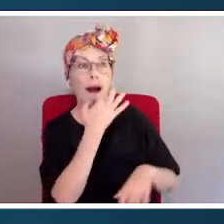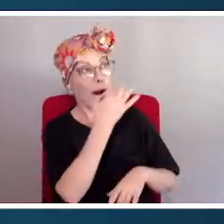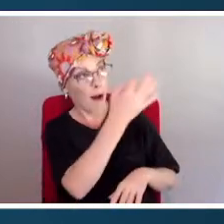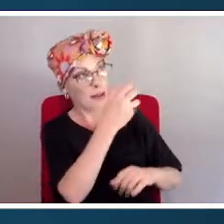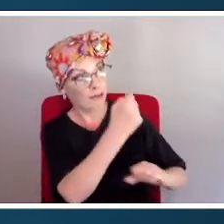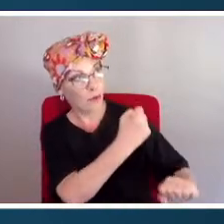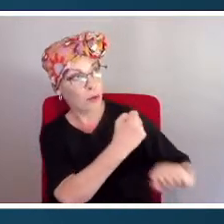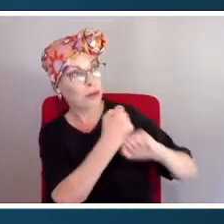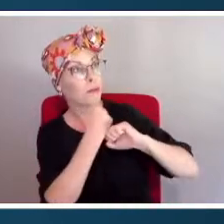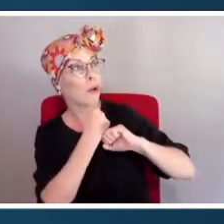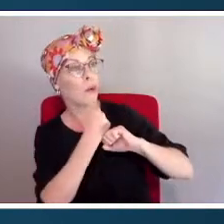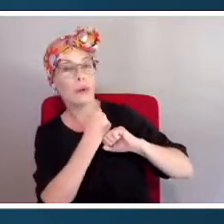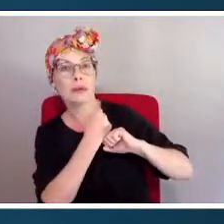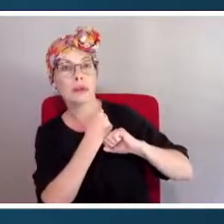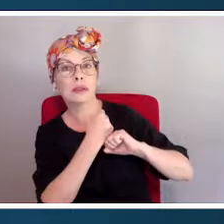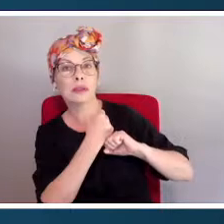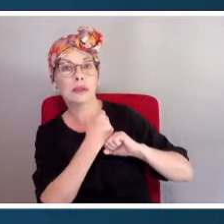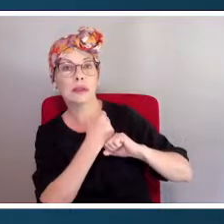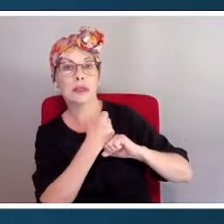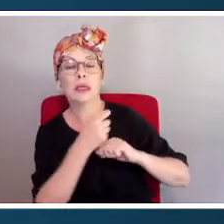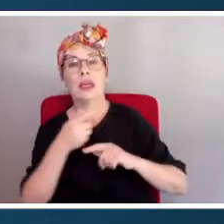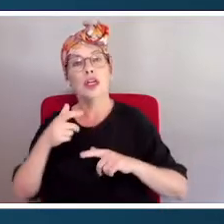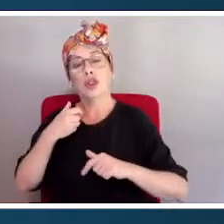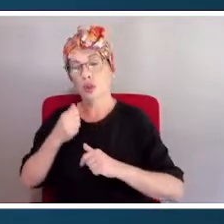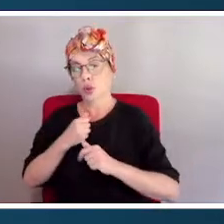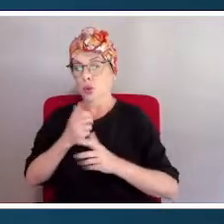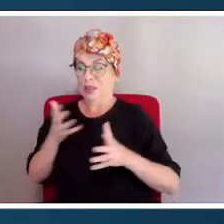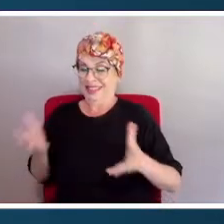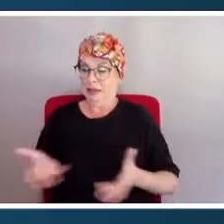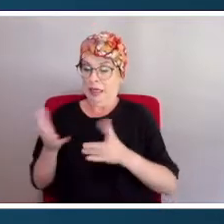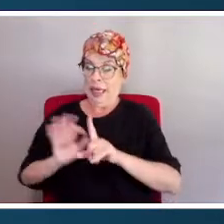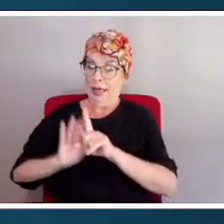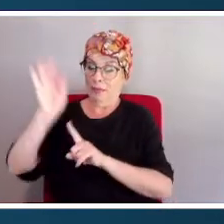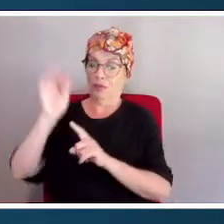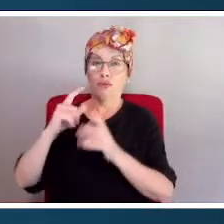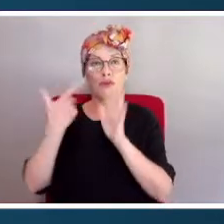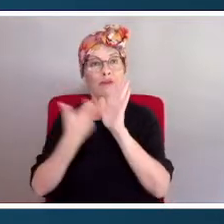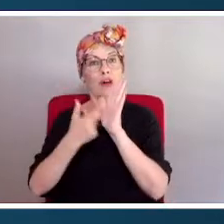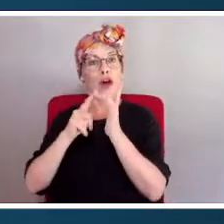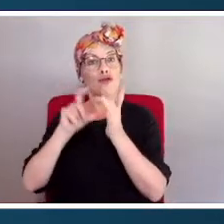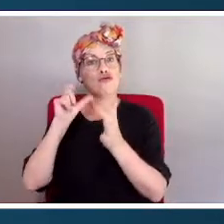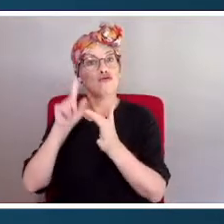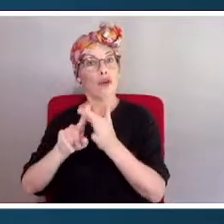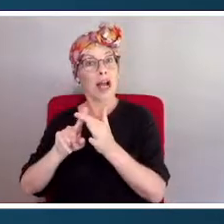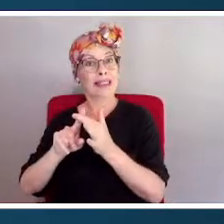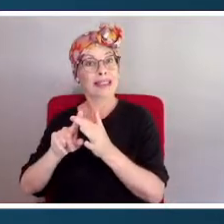to enhance rice production and food security in Fiji.